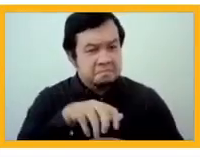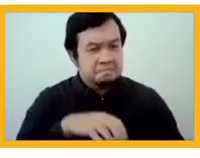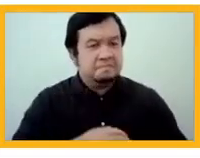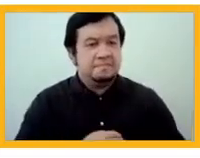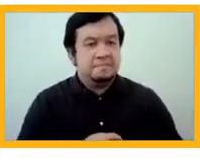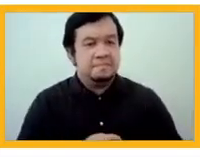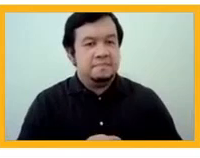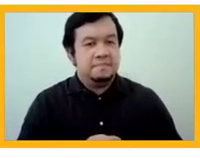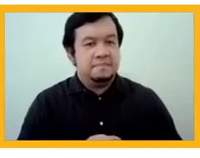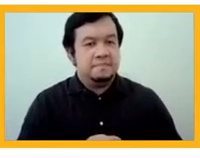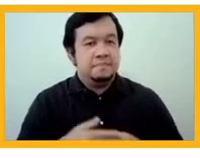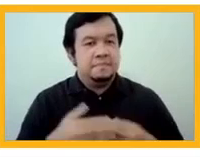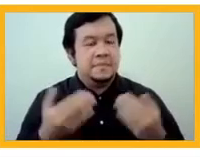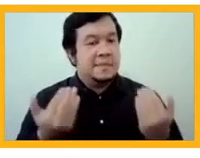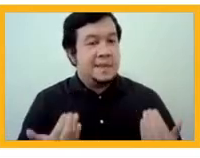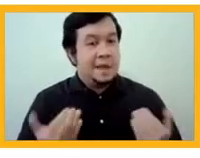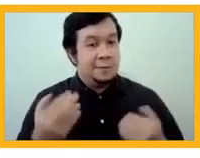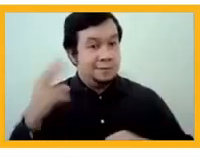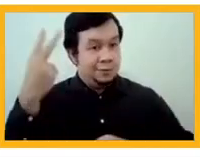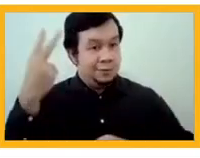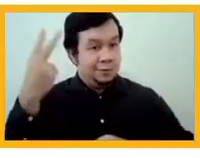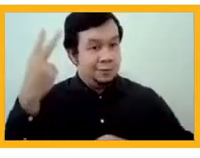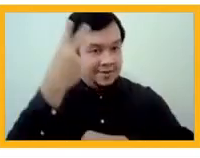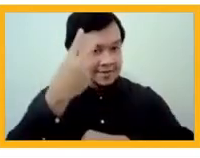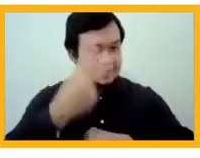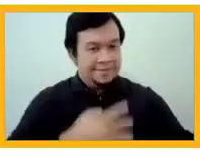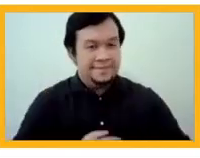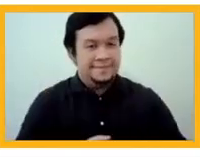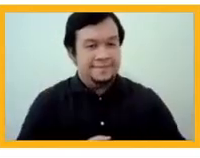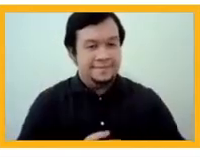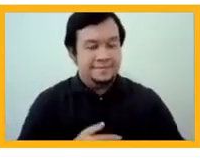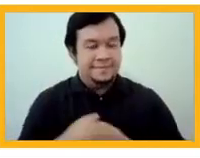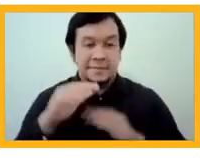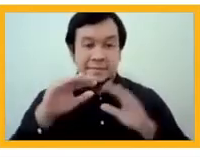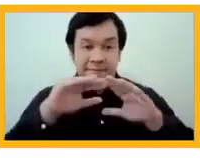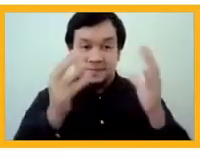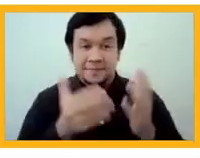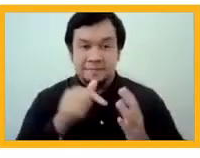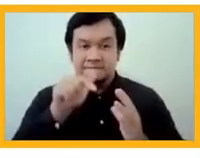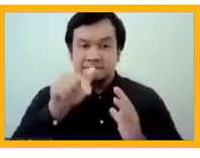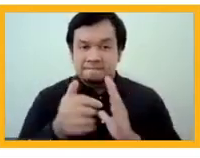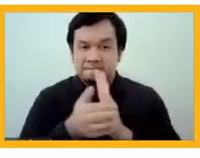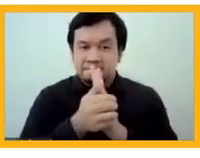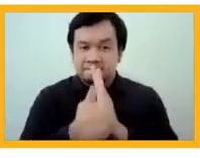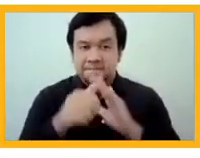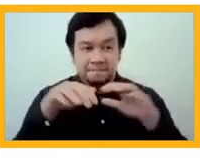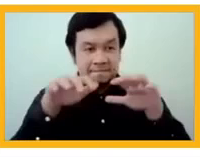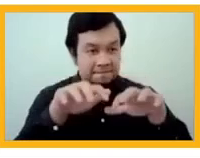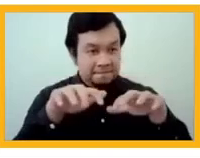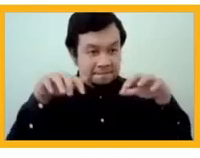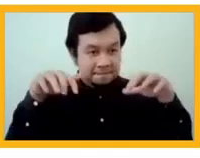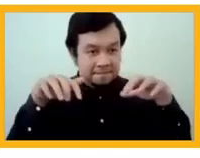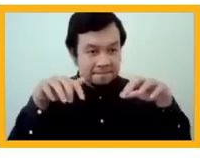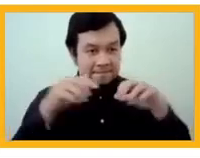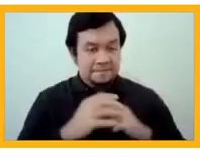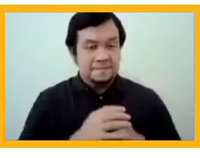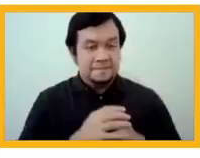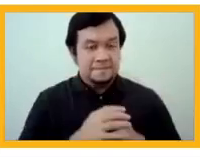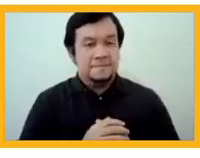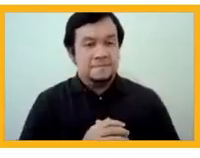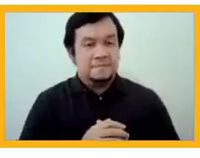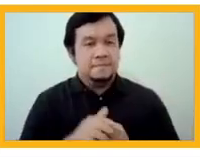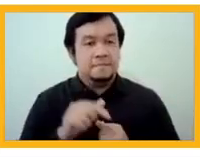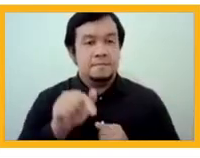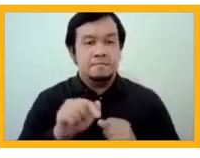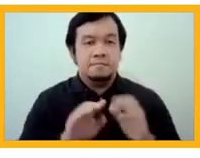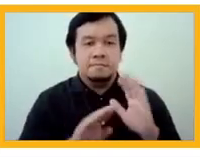ADB's ninth International Skills Forum, Reimagining Education and Skills Development for a New Normal. So this is